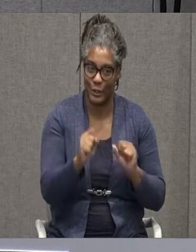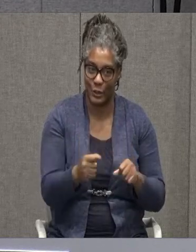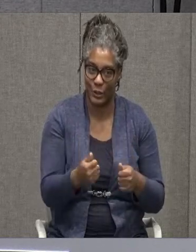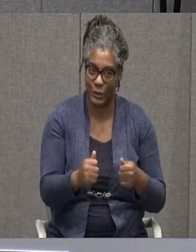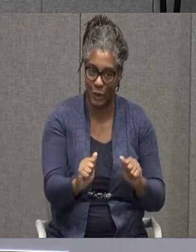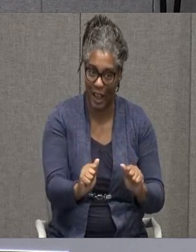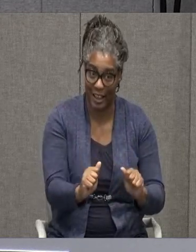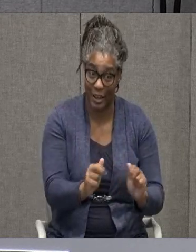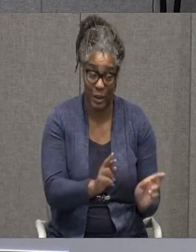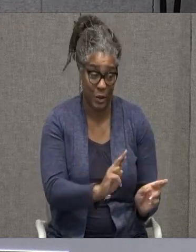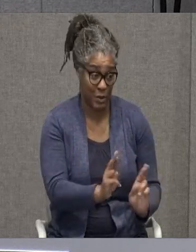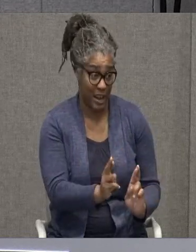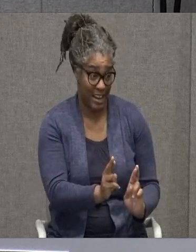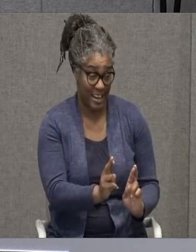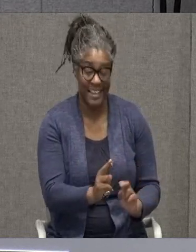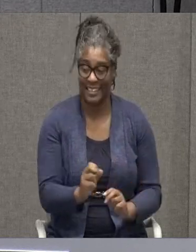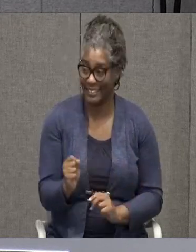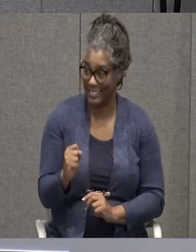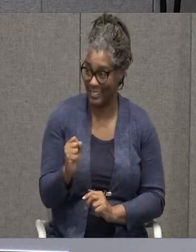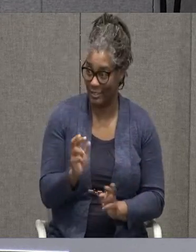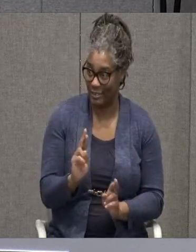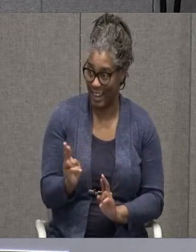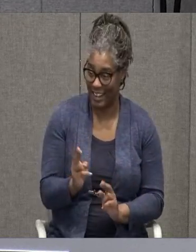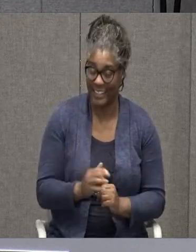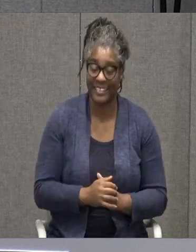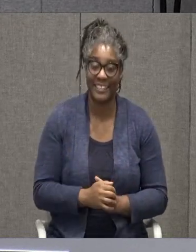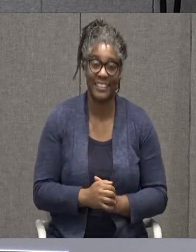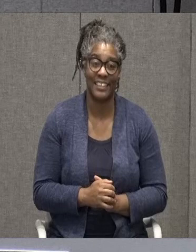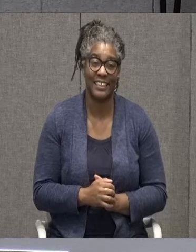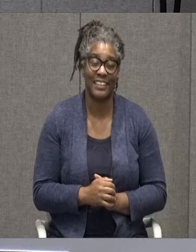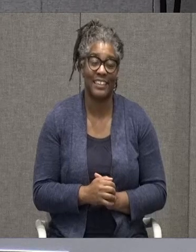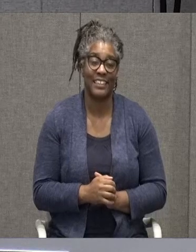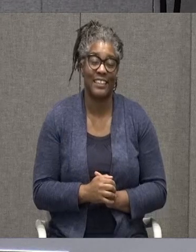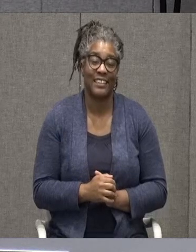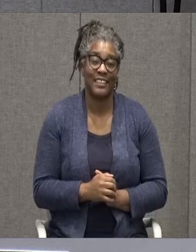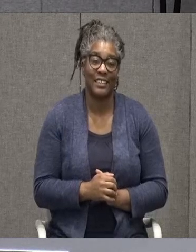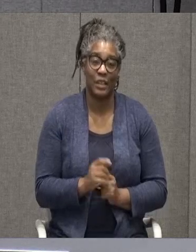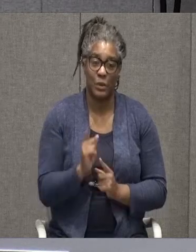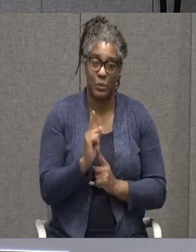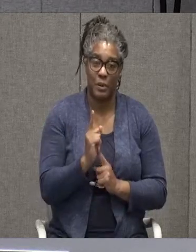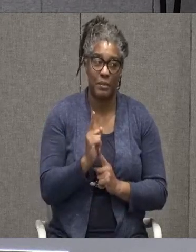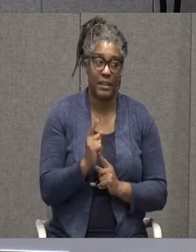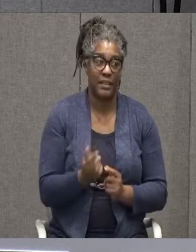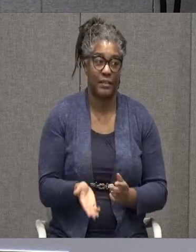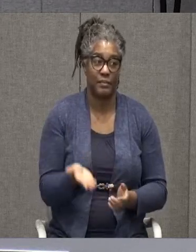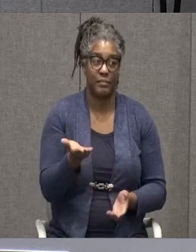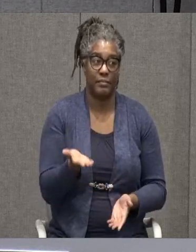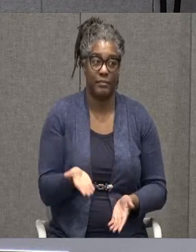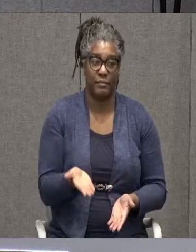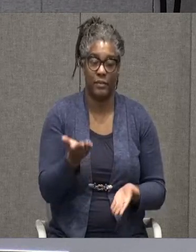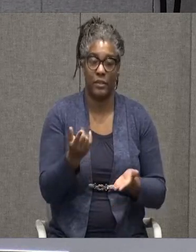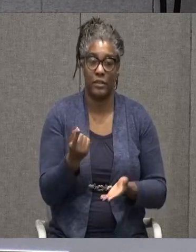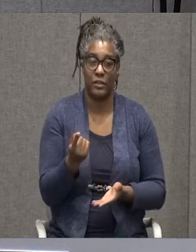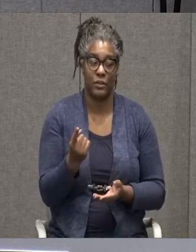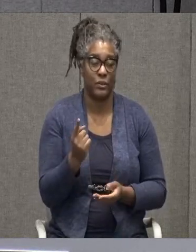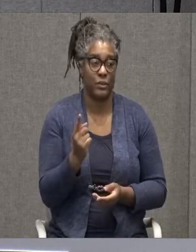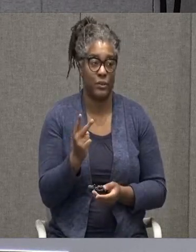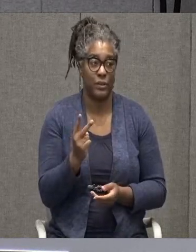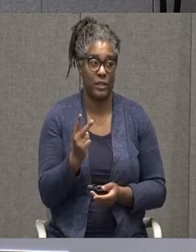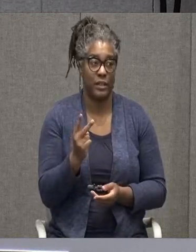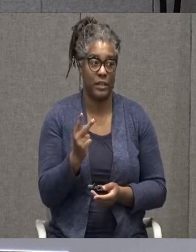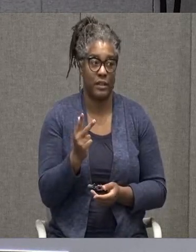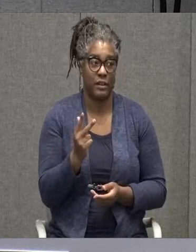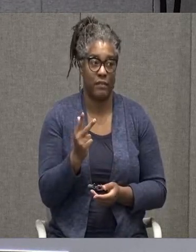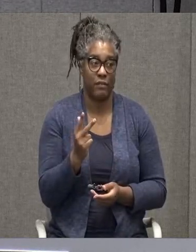this. All right, let's start the timer. And for 1 minute, go. 1, 2,